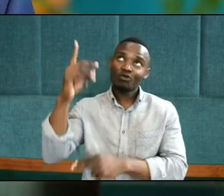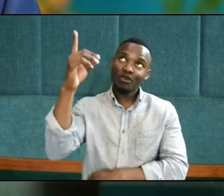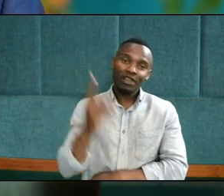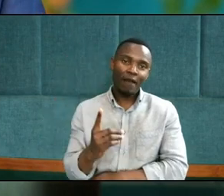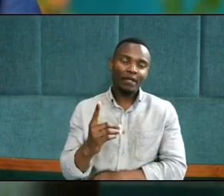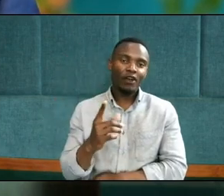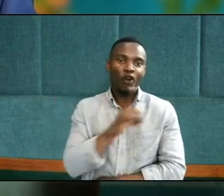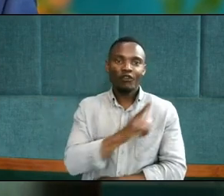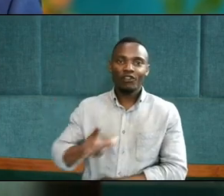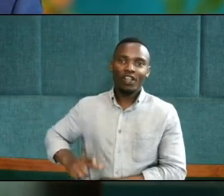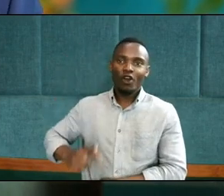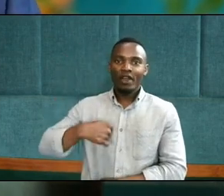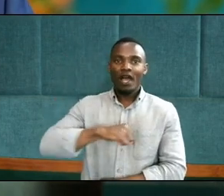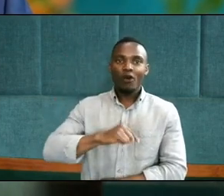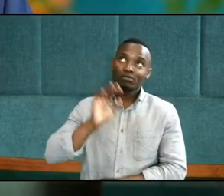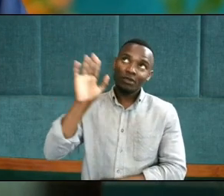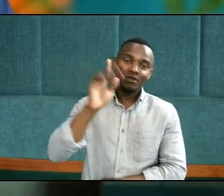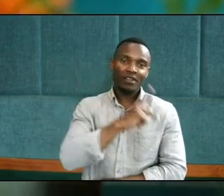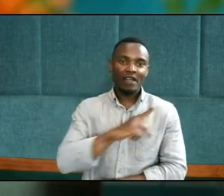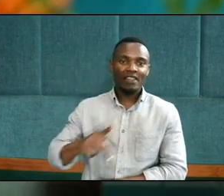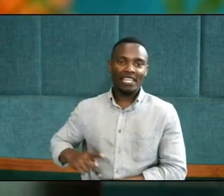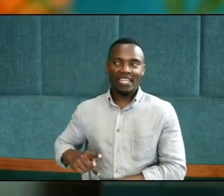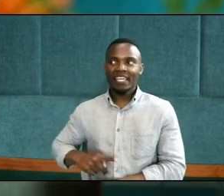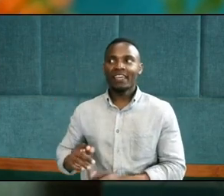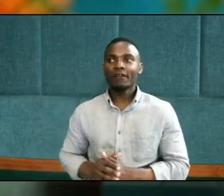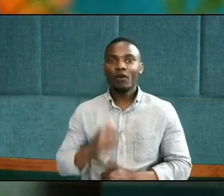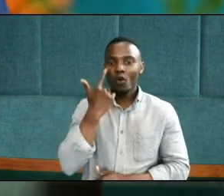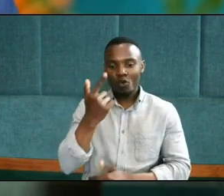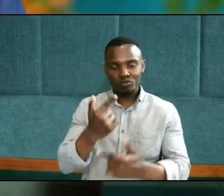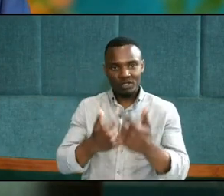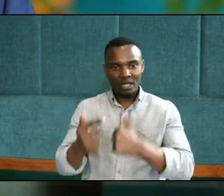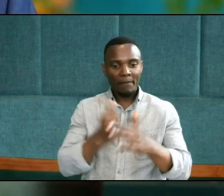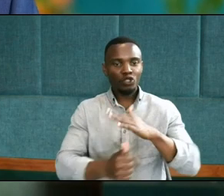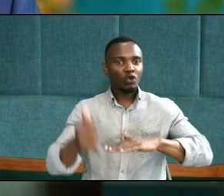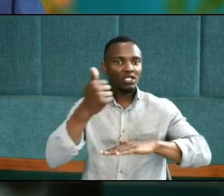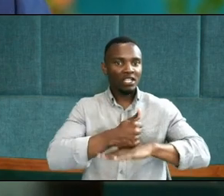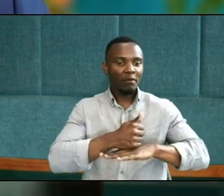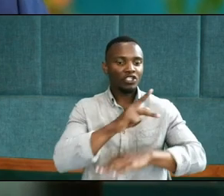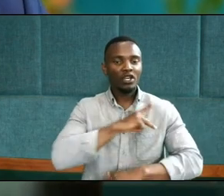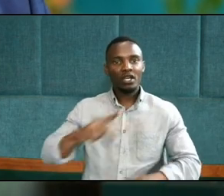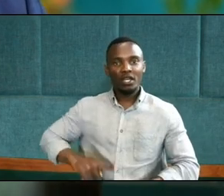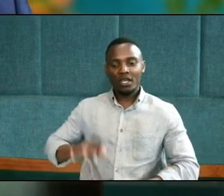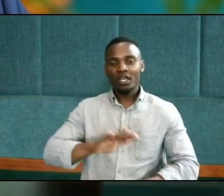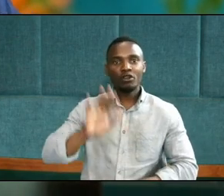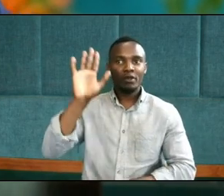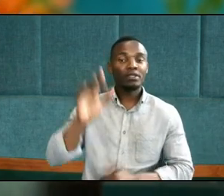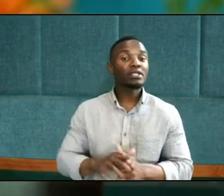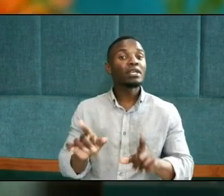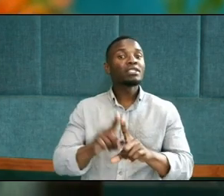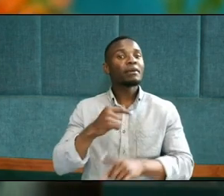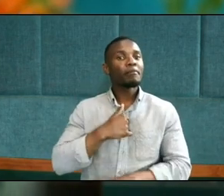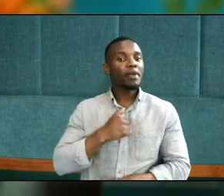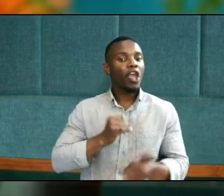Lord, the King, who is coming to set up his kingdom. So I came with my wife. I